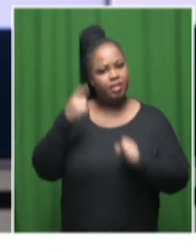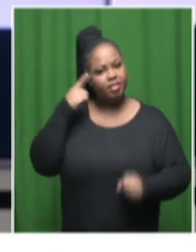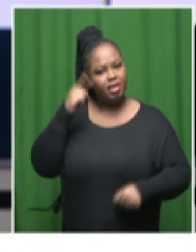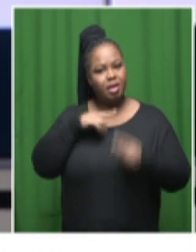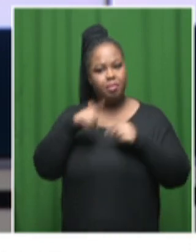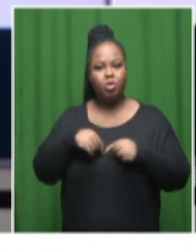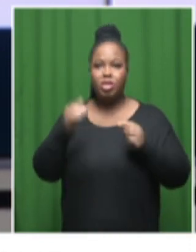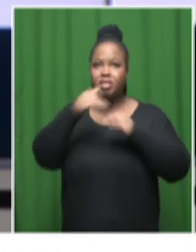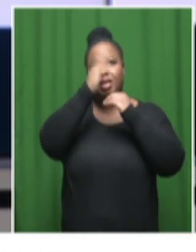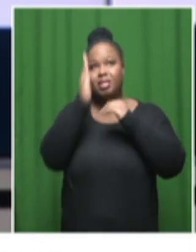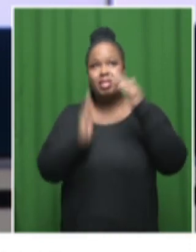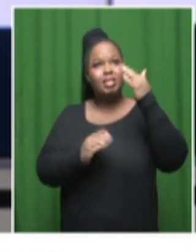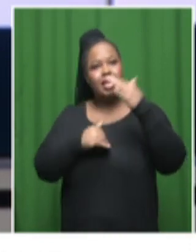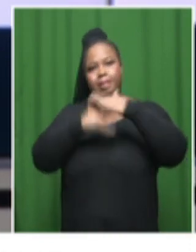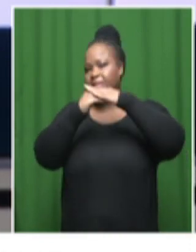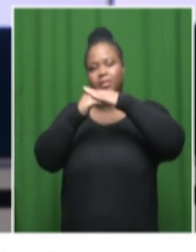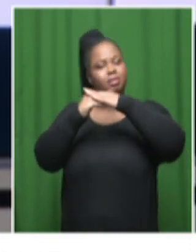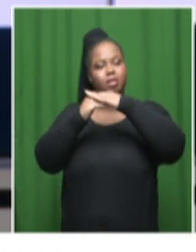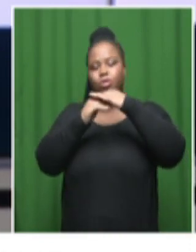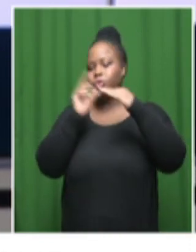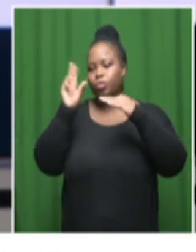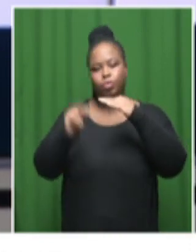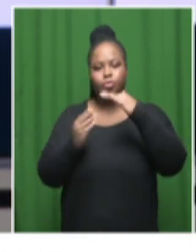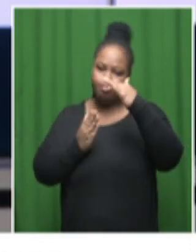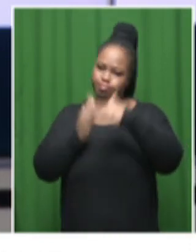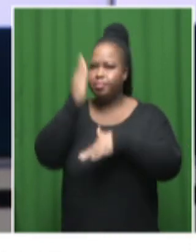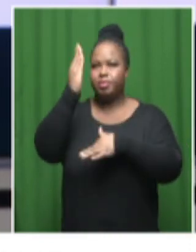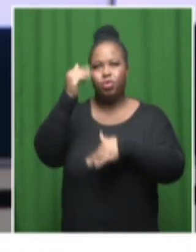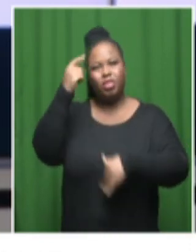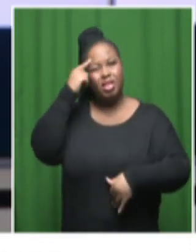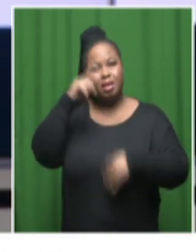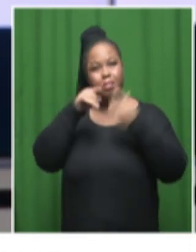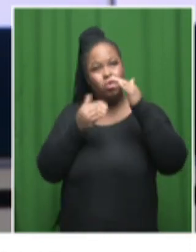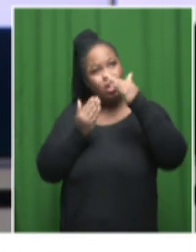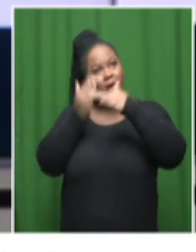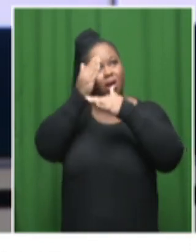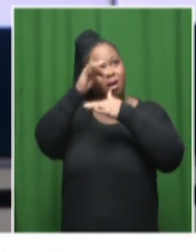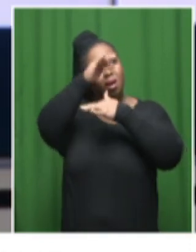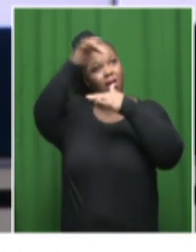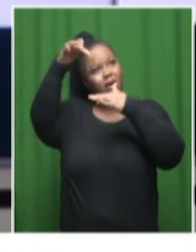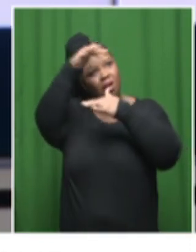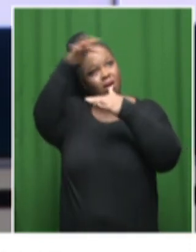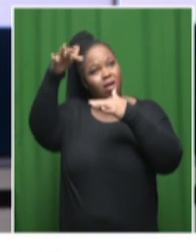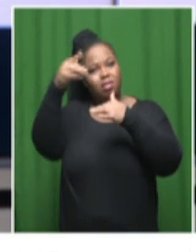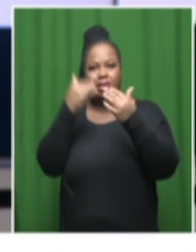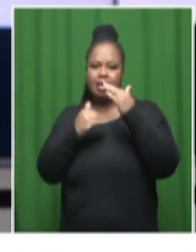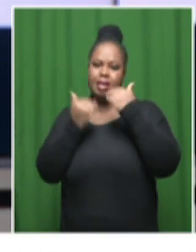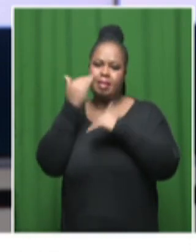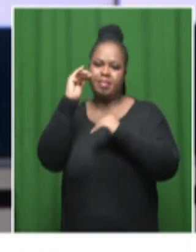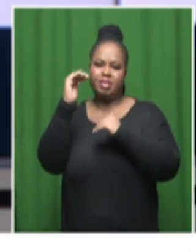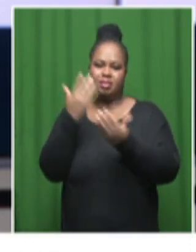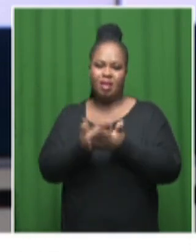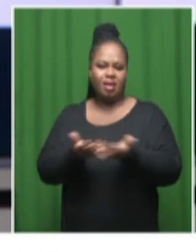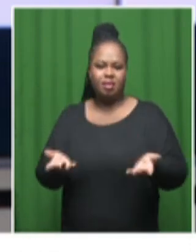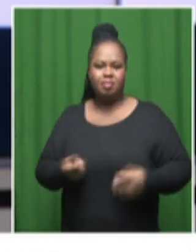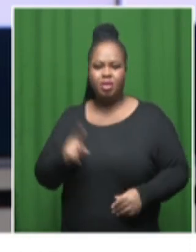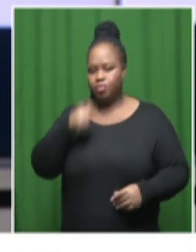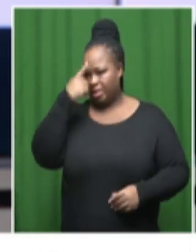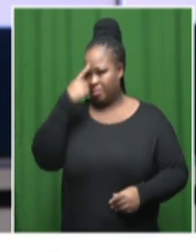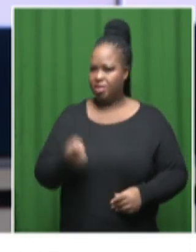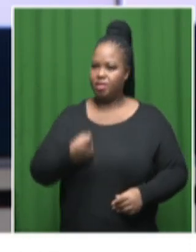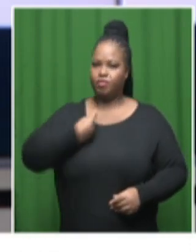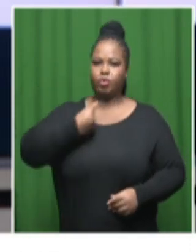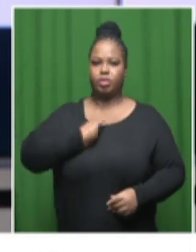the sky and say the sky is the limit. It can never be the limit. Think about what is above the sky. That can be a limit for you. And believe